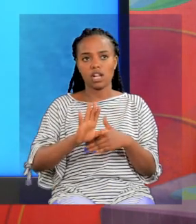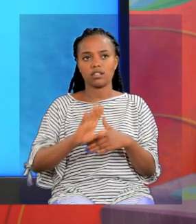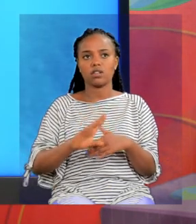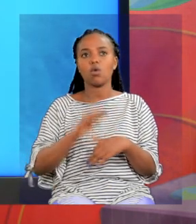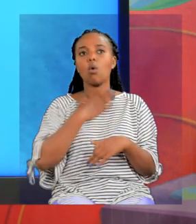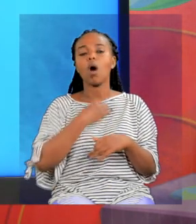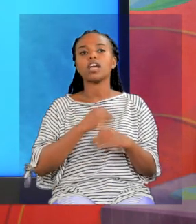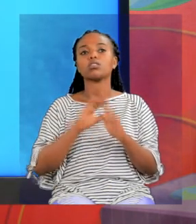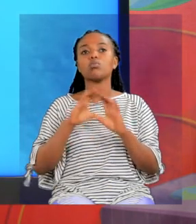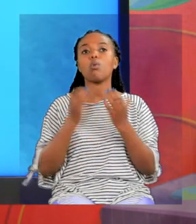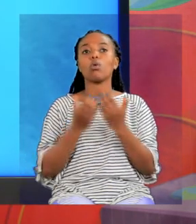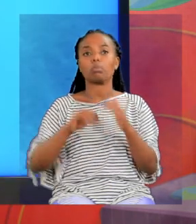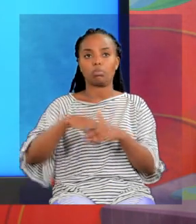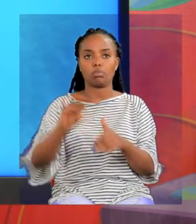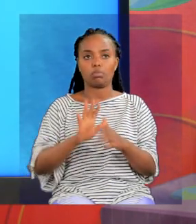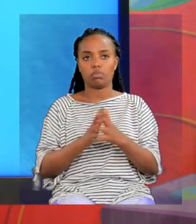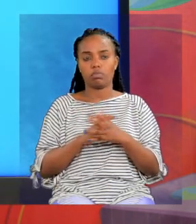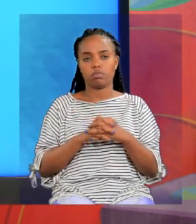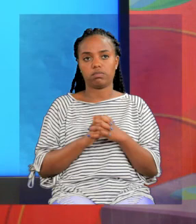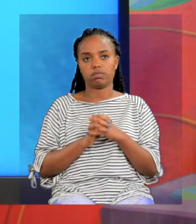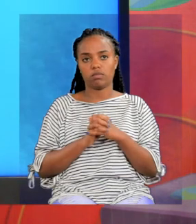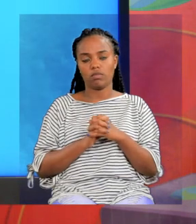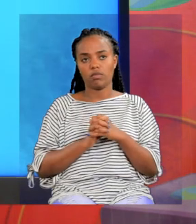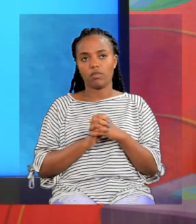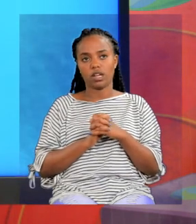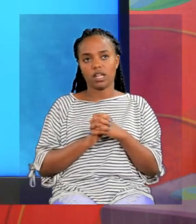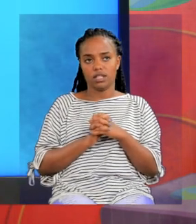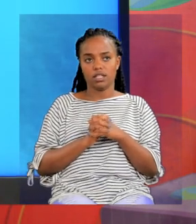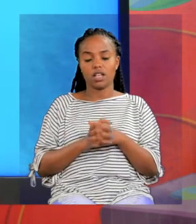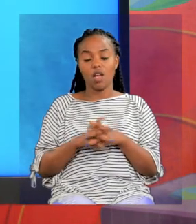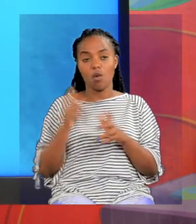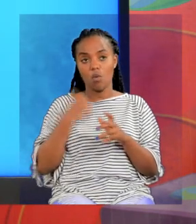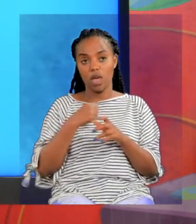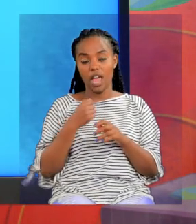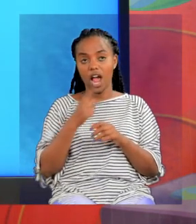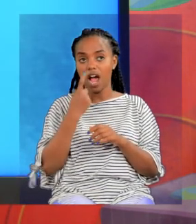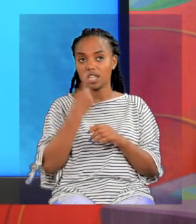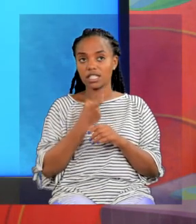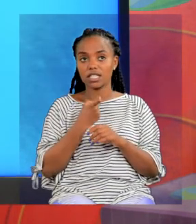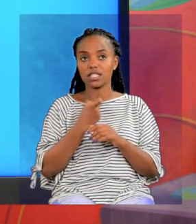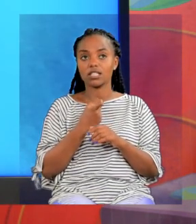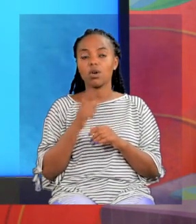second draw. So here we are asked